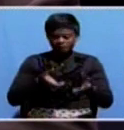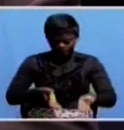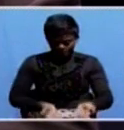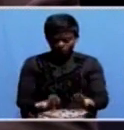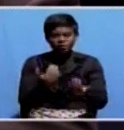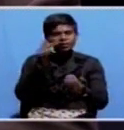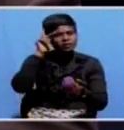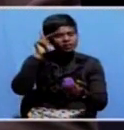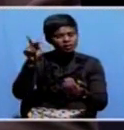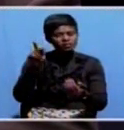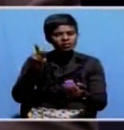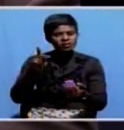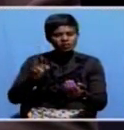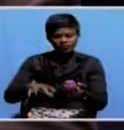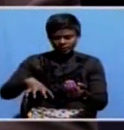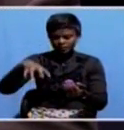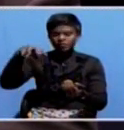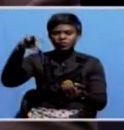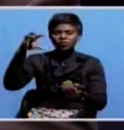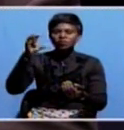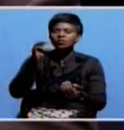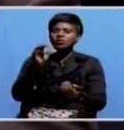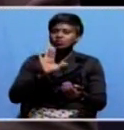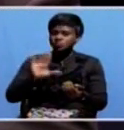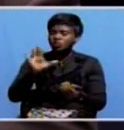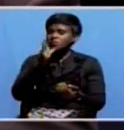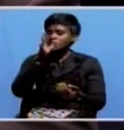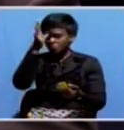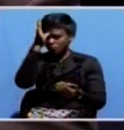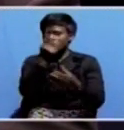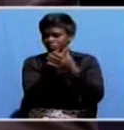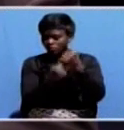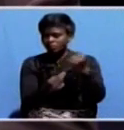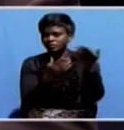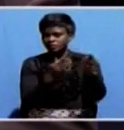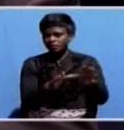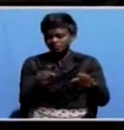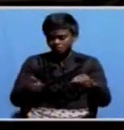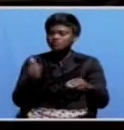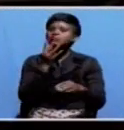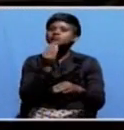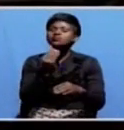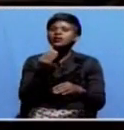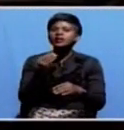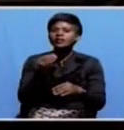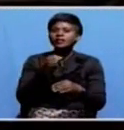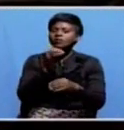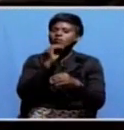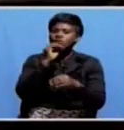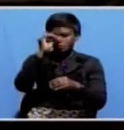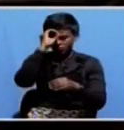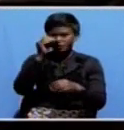up as an orphan because the two parents passed on. And this is the